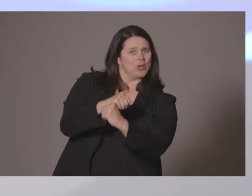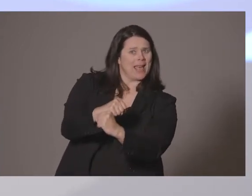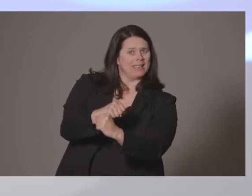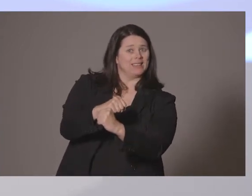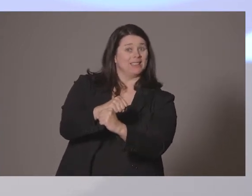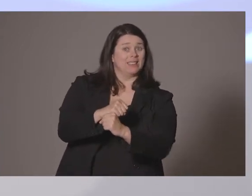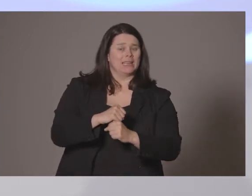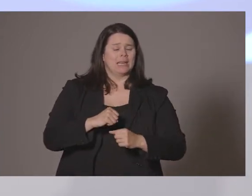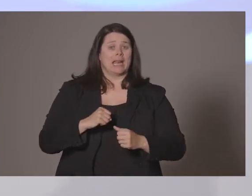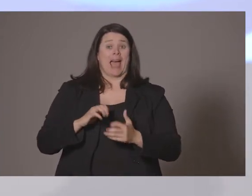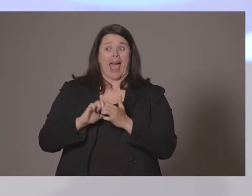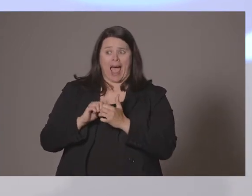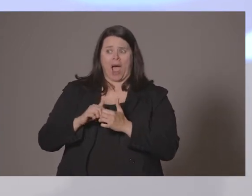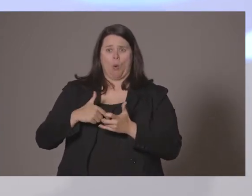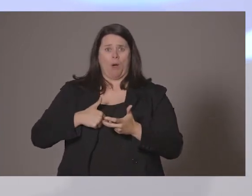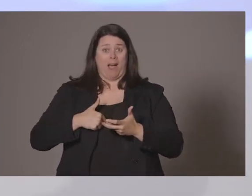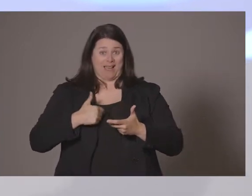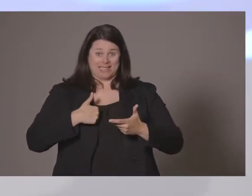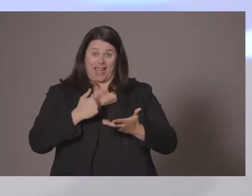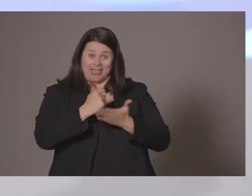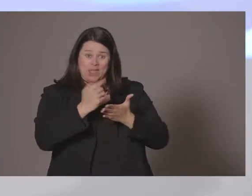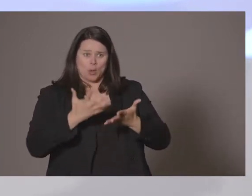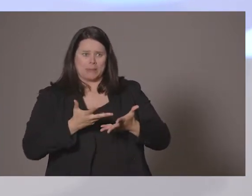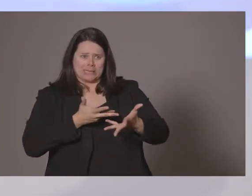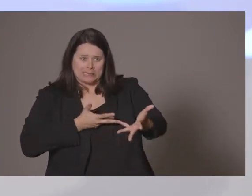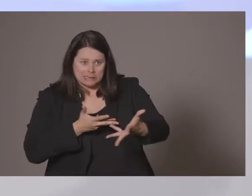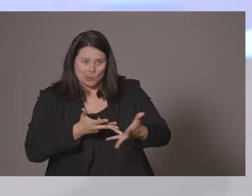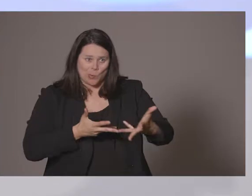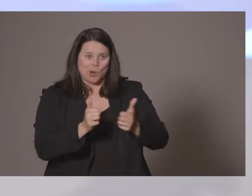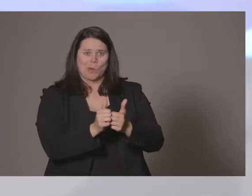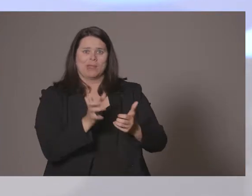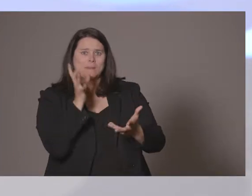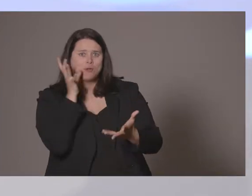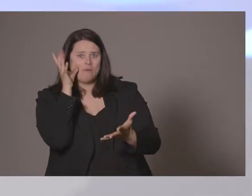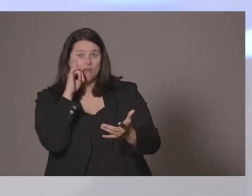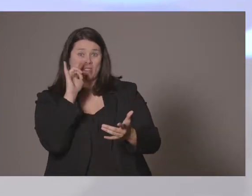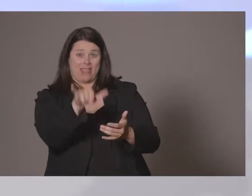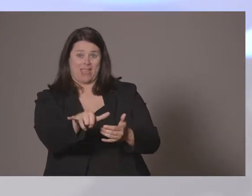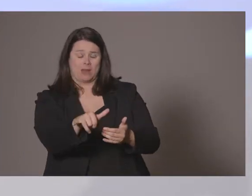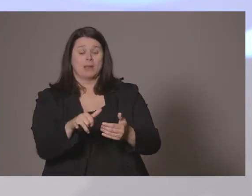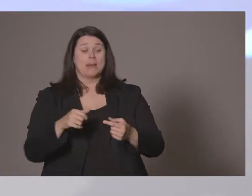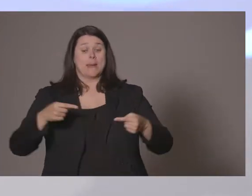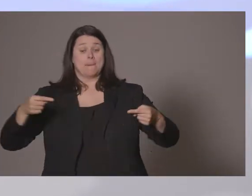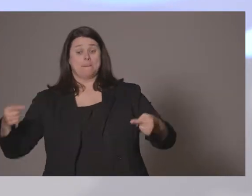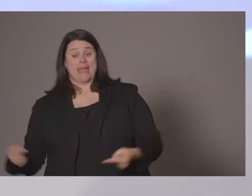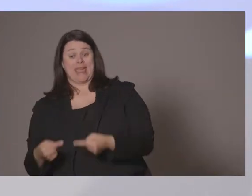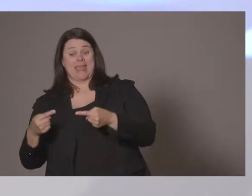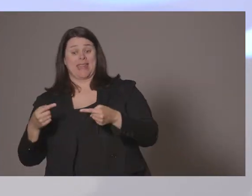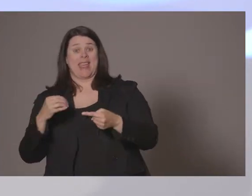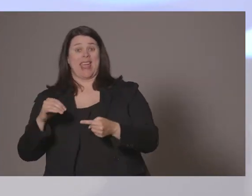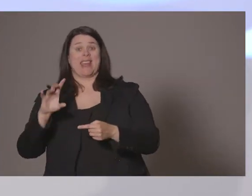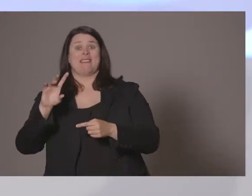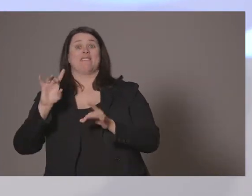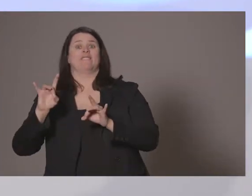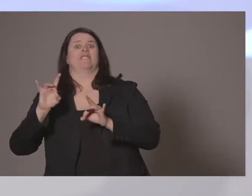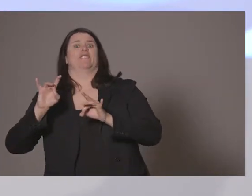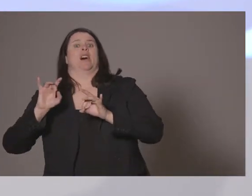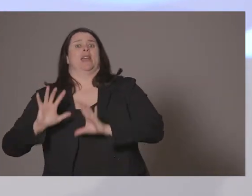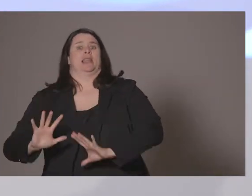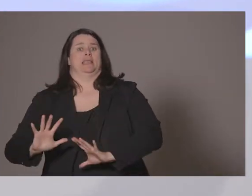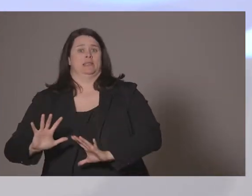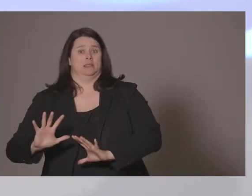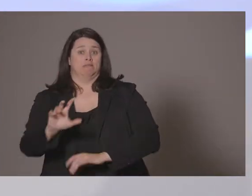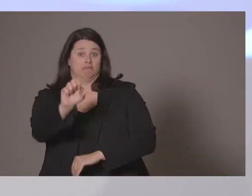be really tricky because it's simultaneously true that pain and violence is disproportionately